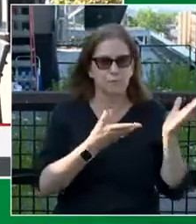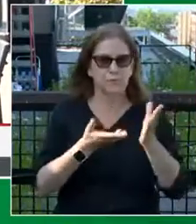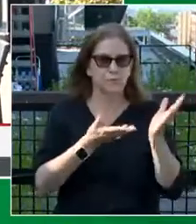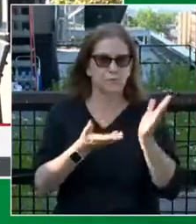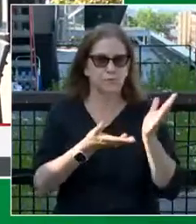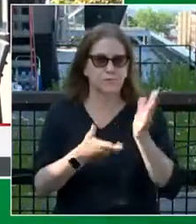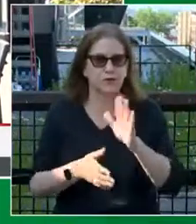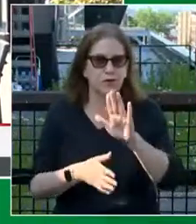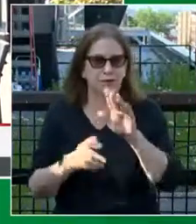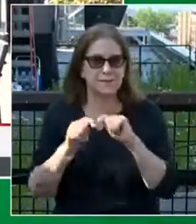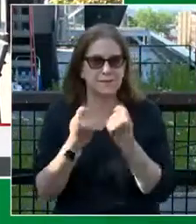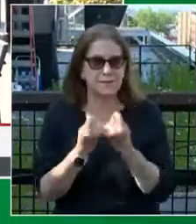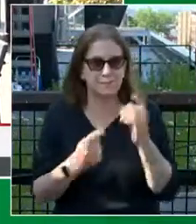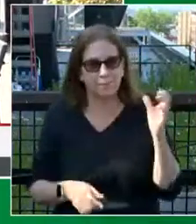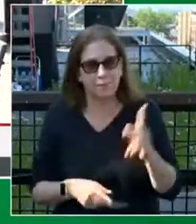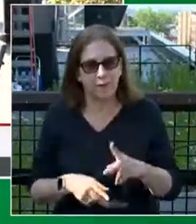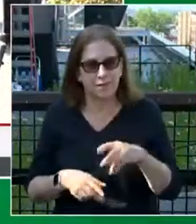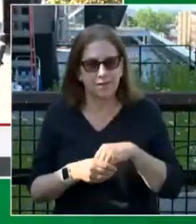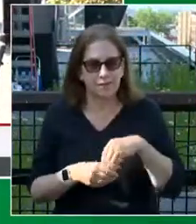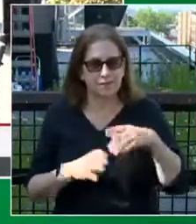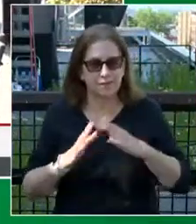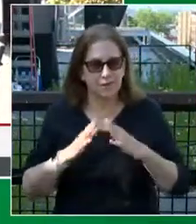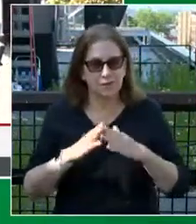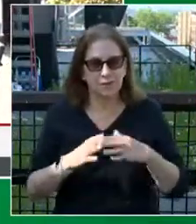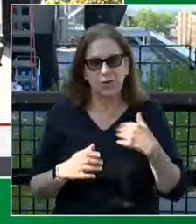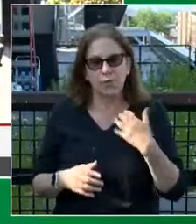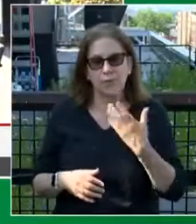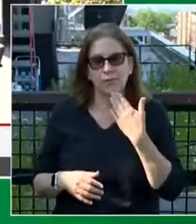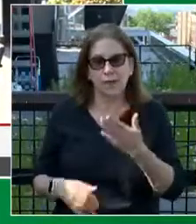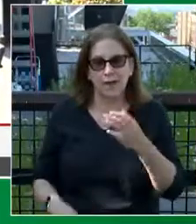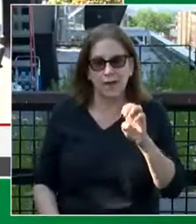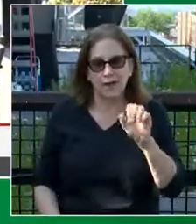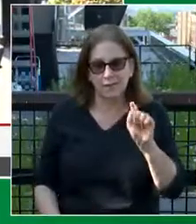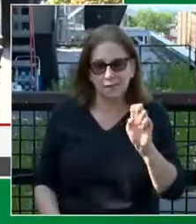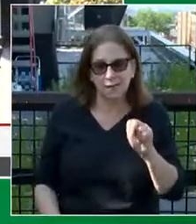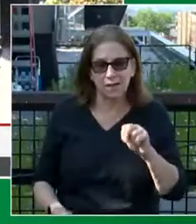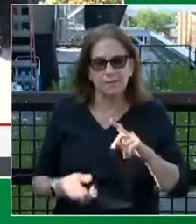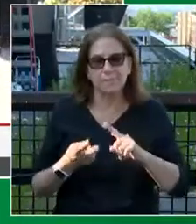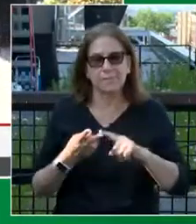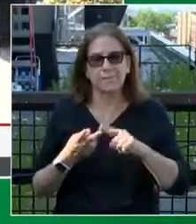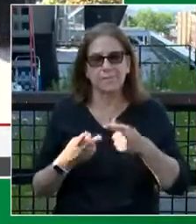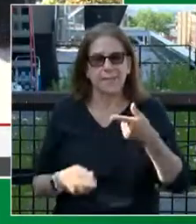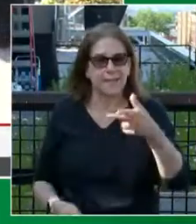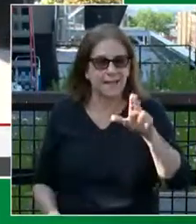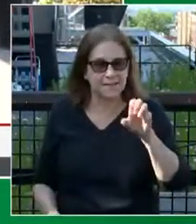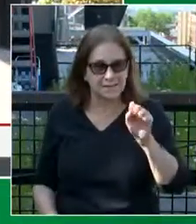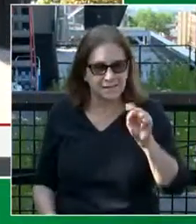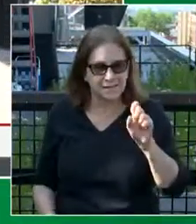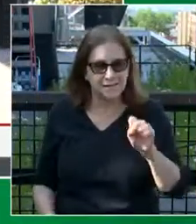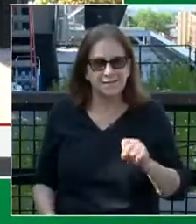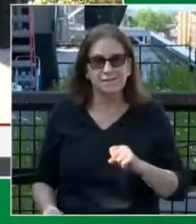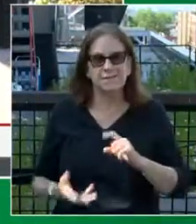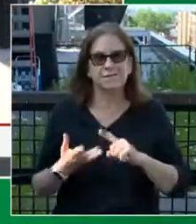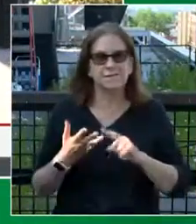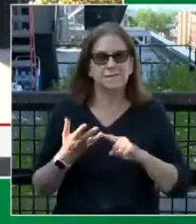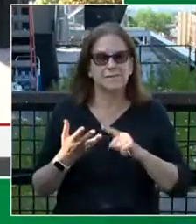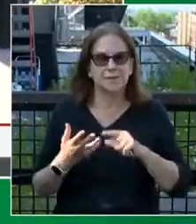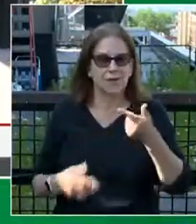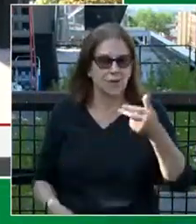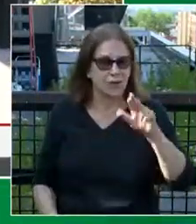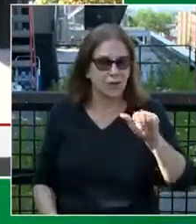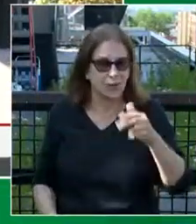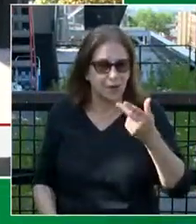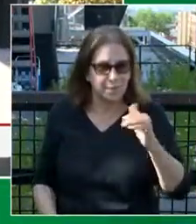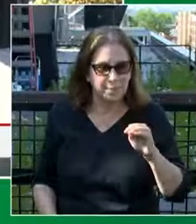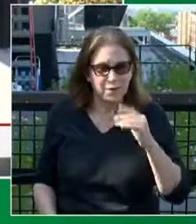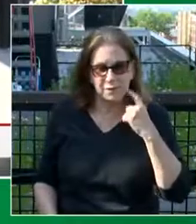of our panelists, Eaton DC for hosting us. And we talked a little bit, I know that Graham mentioned Pathways to the Middle Class. On